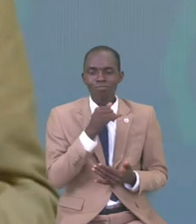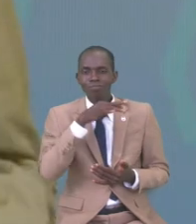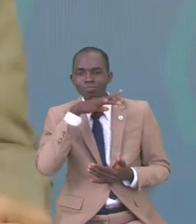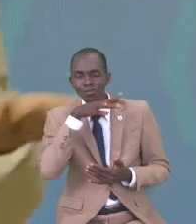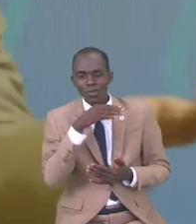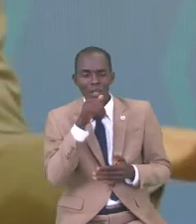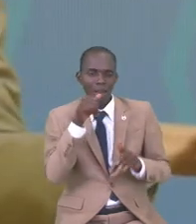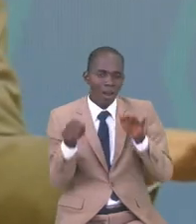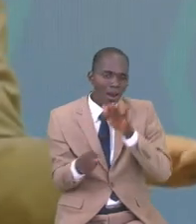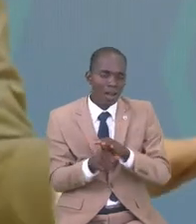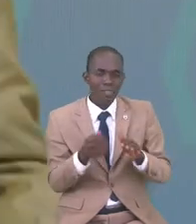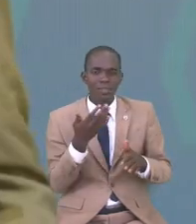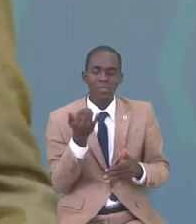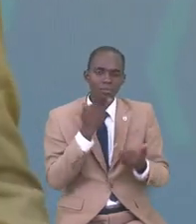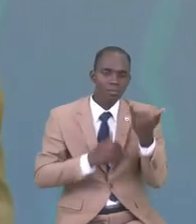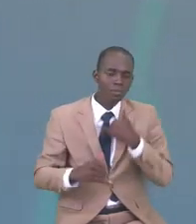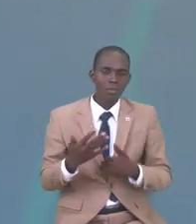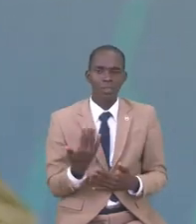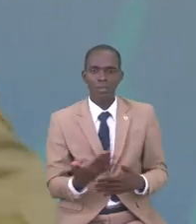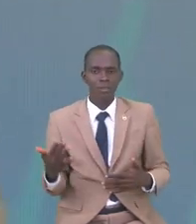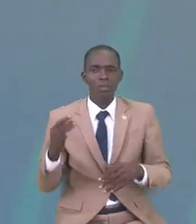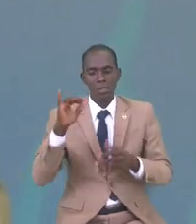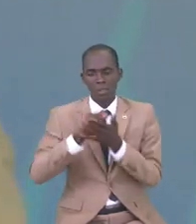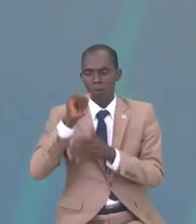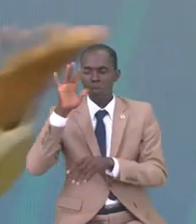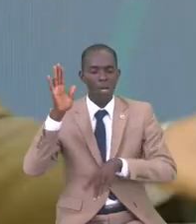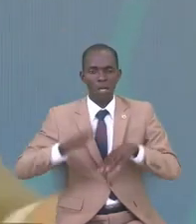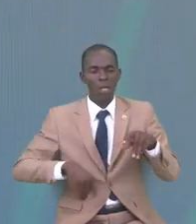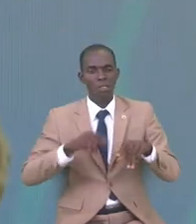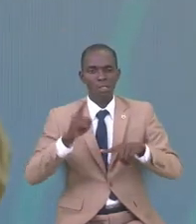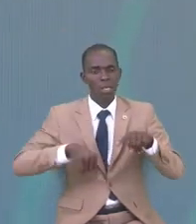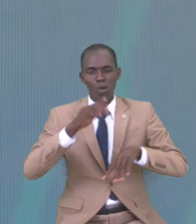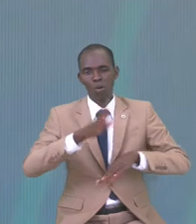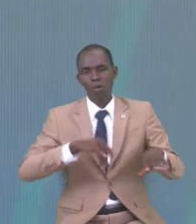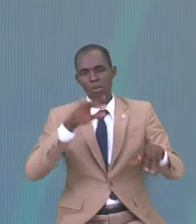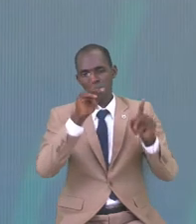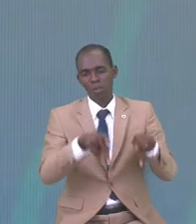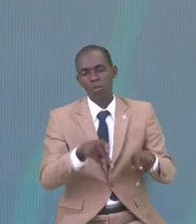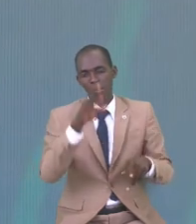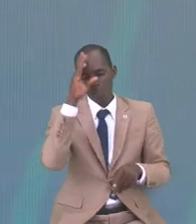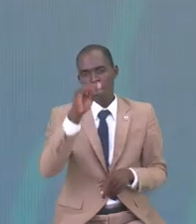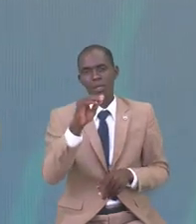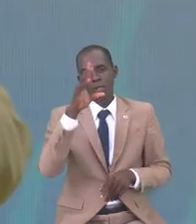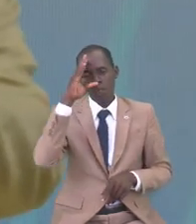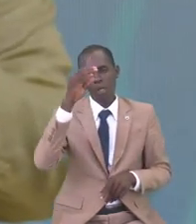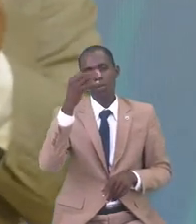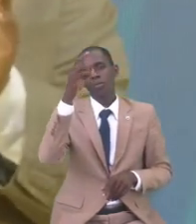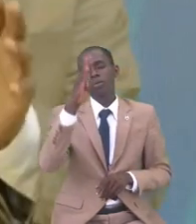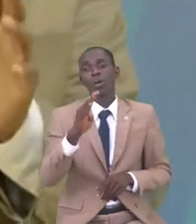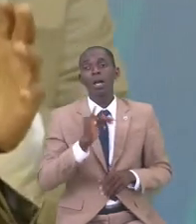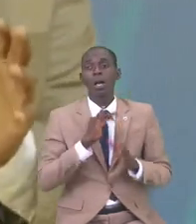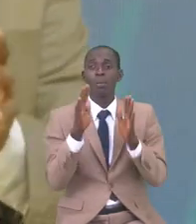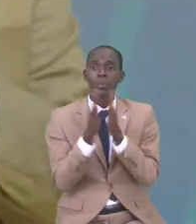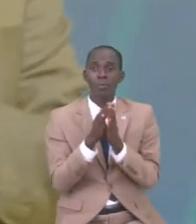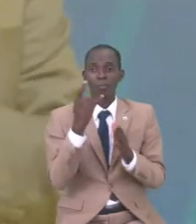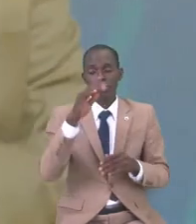know, he'll not call him after the son died, O man of God. I pray the